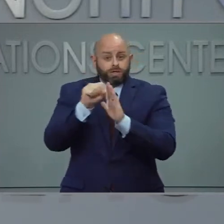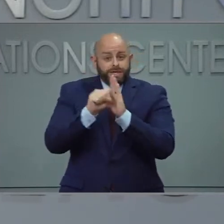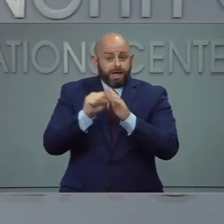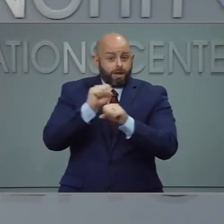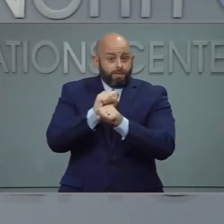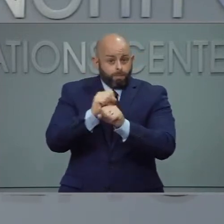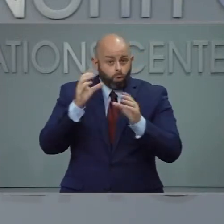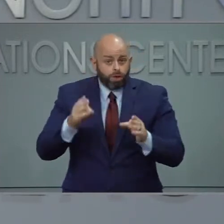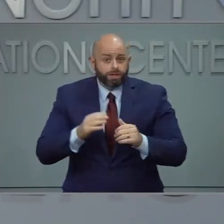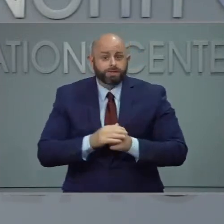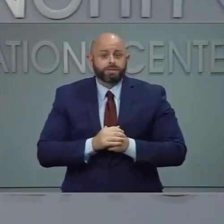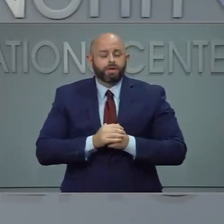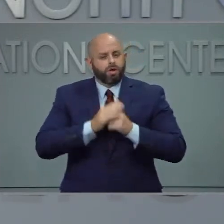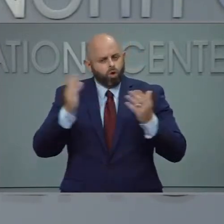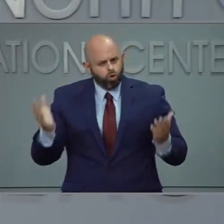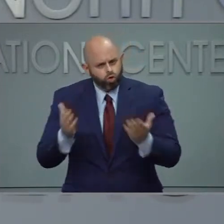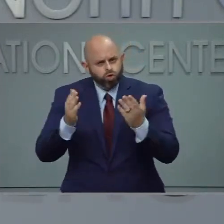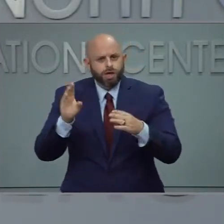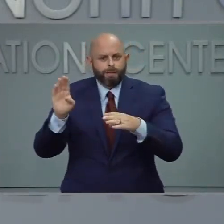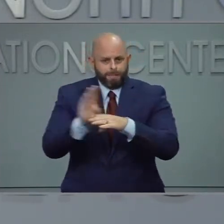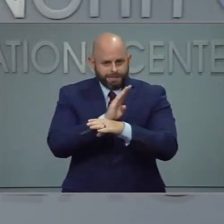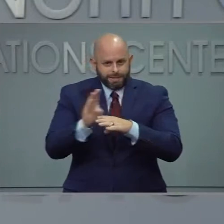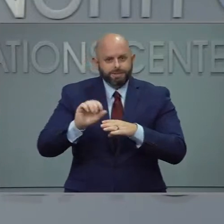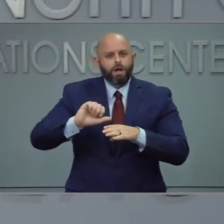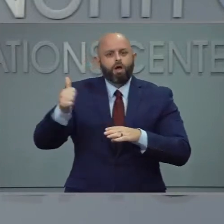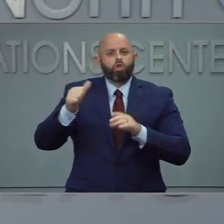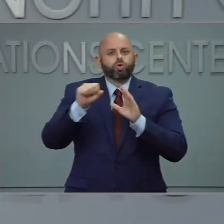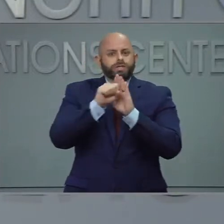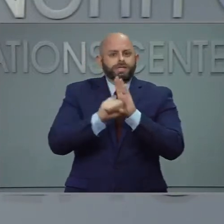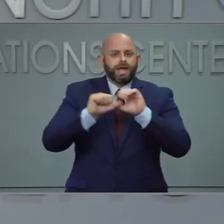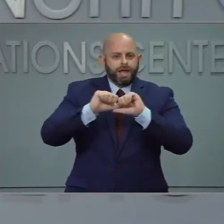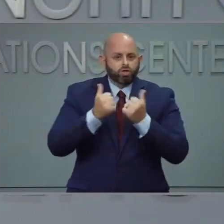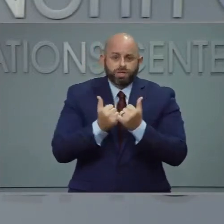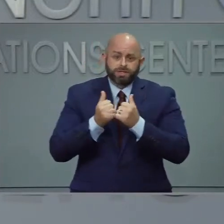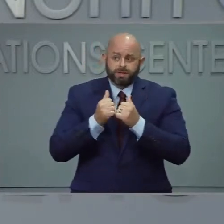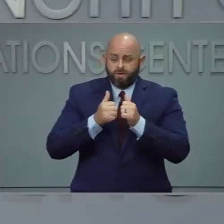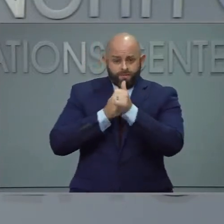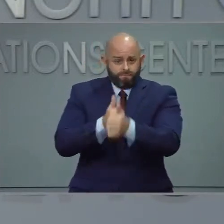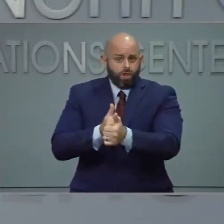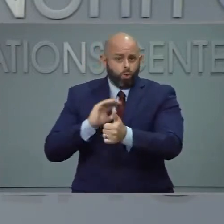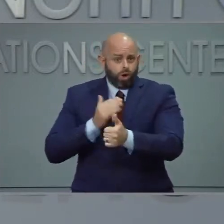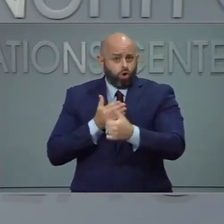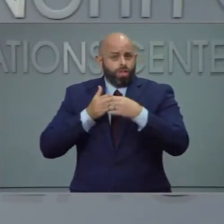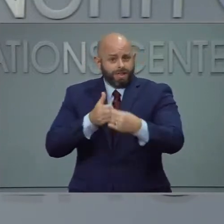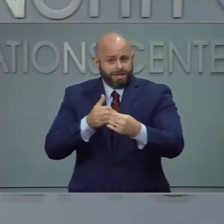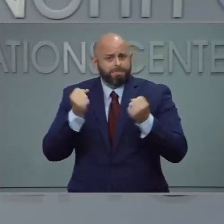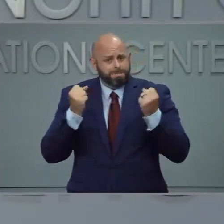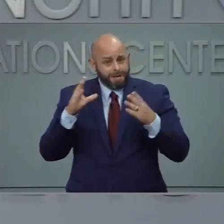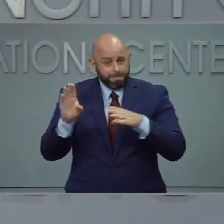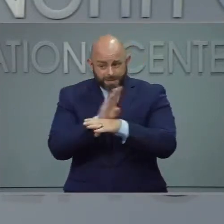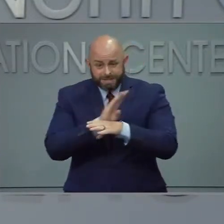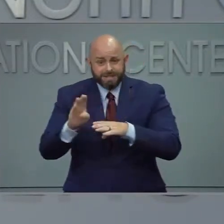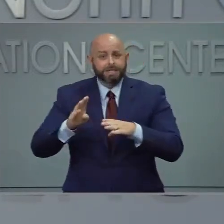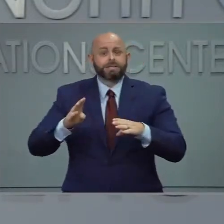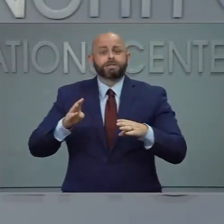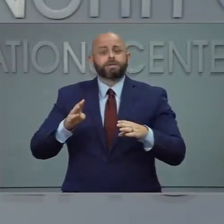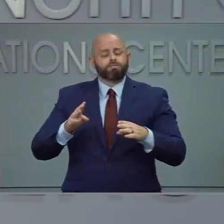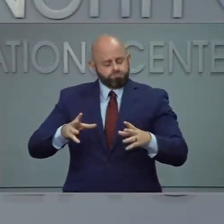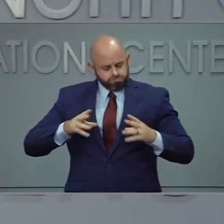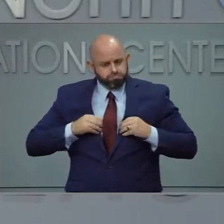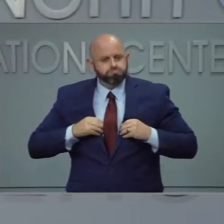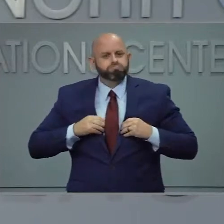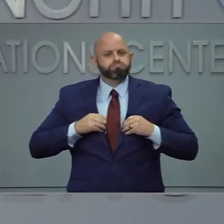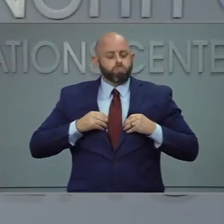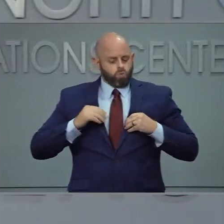and encouraging businesses and other state agencies to do the same. Many businesses are stepping up, the federal